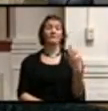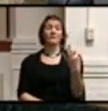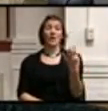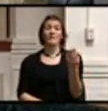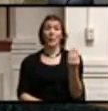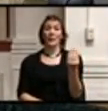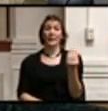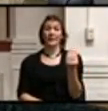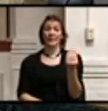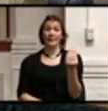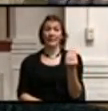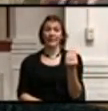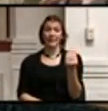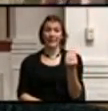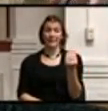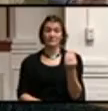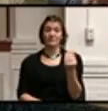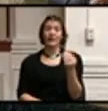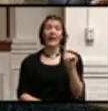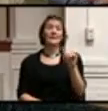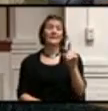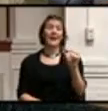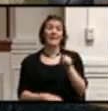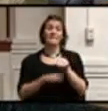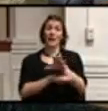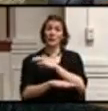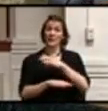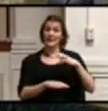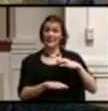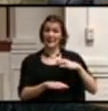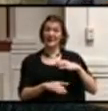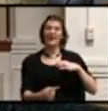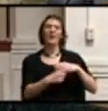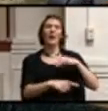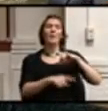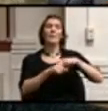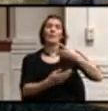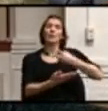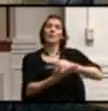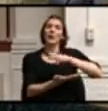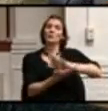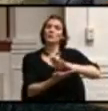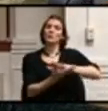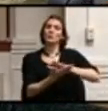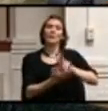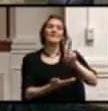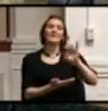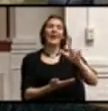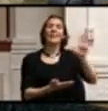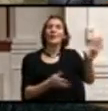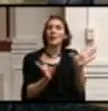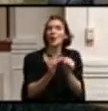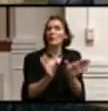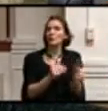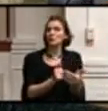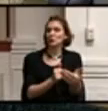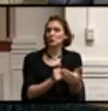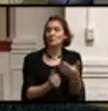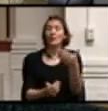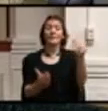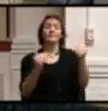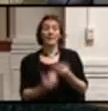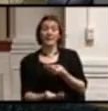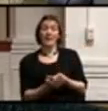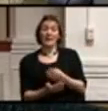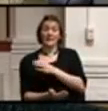February 14, ADA Advisory Committee at the Marlboro College Graduate Center VCIL Conference Room. Finance